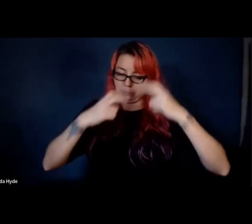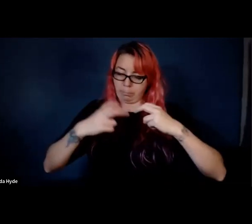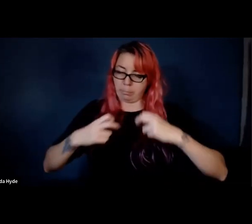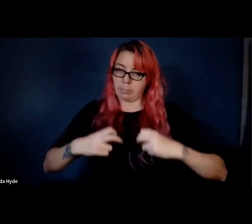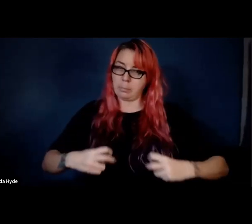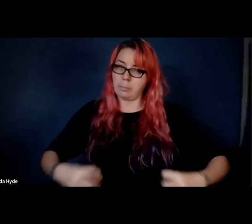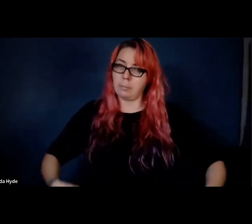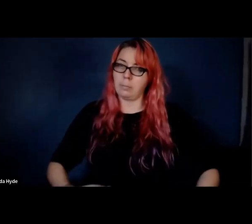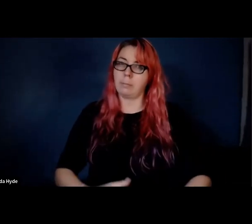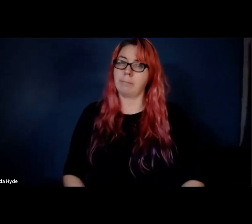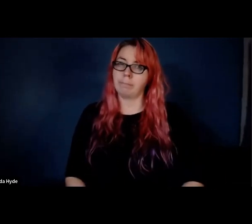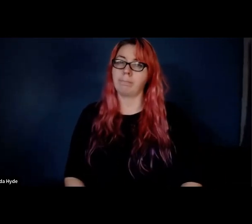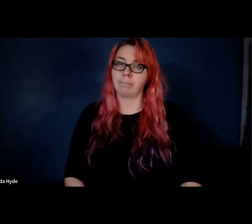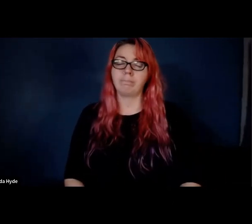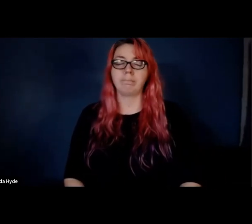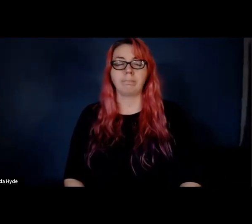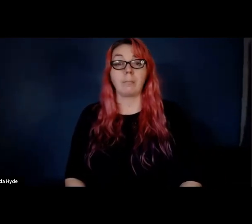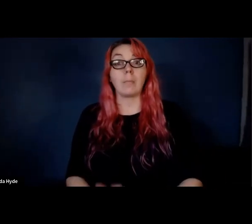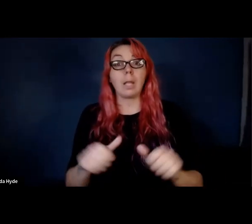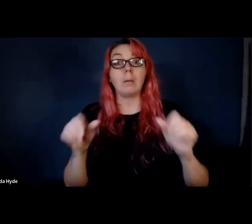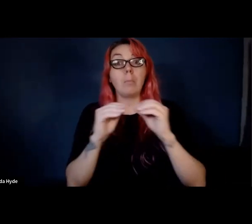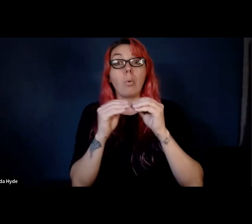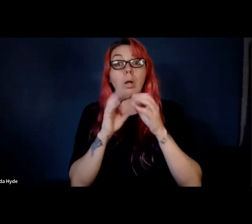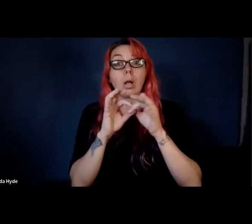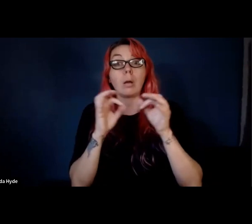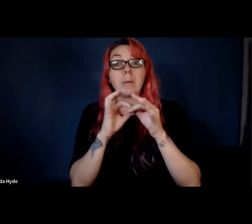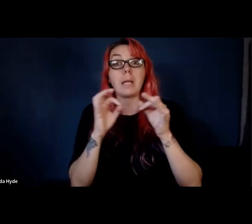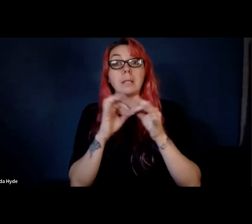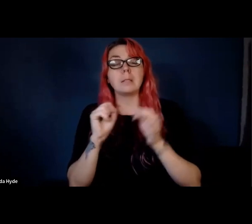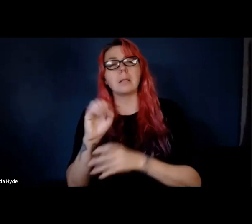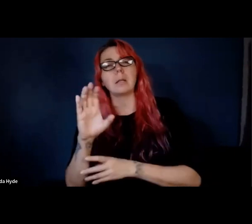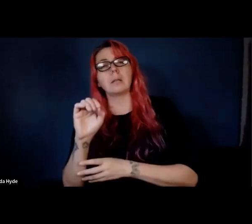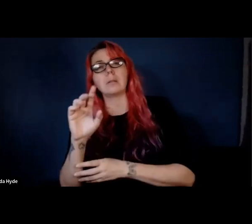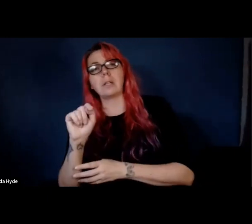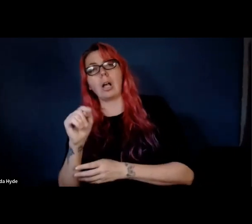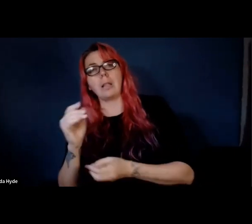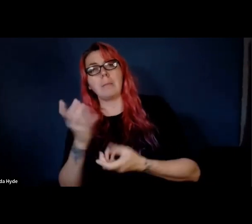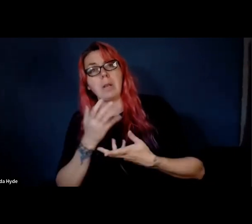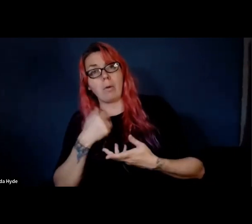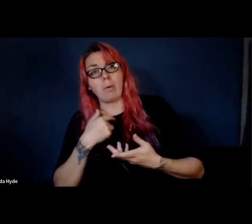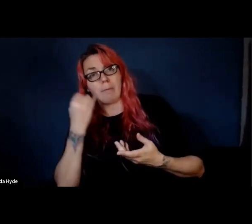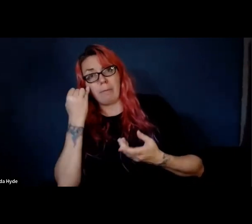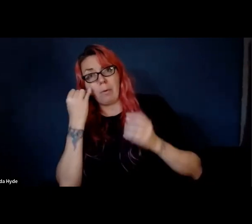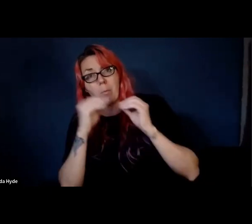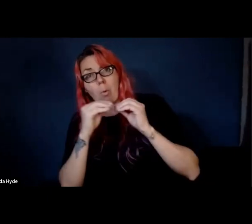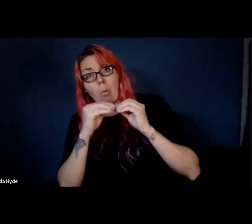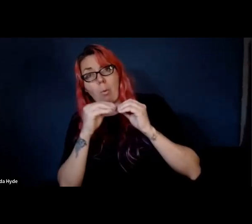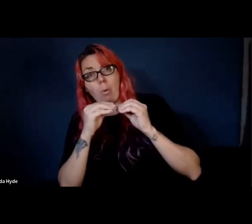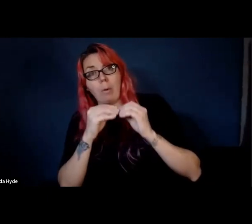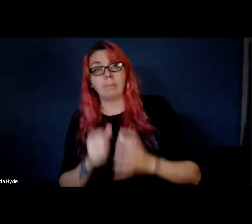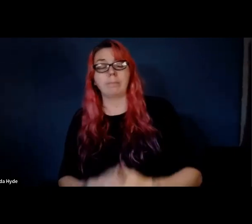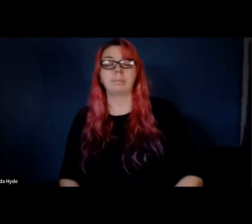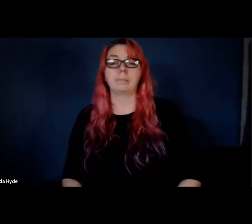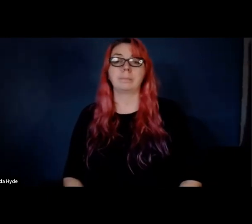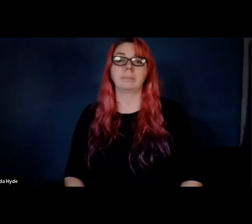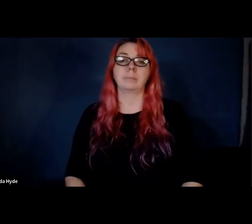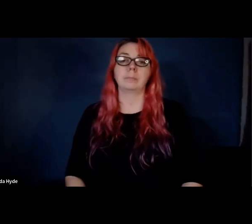So any other comments? Because I might be missing some. So Scott, let me know if I've missed anything or. Yes, I will, Douglas. Thank